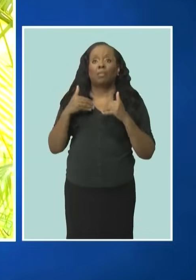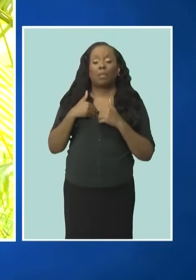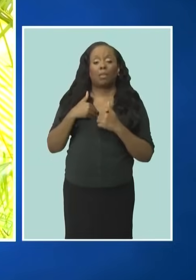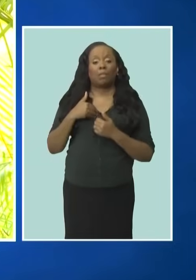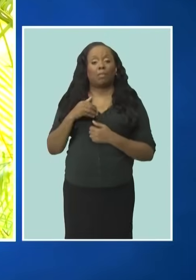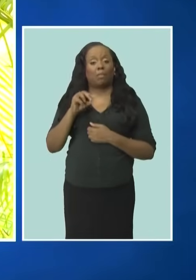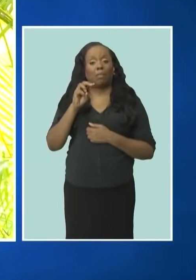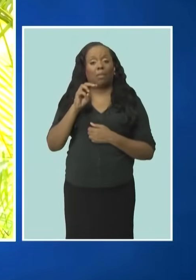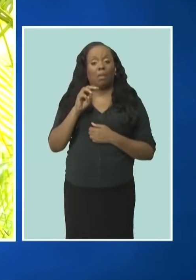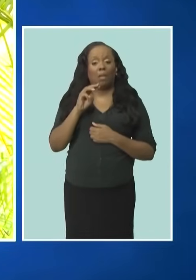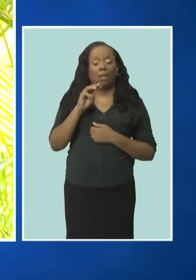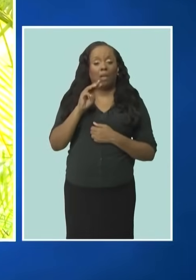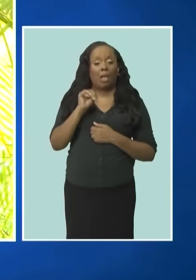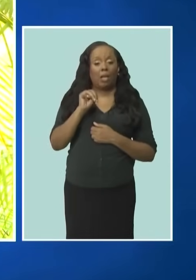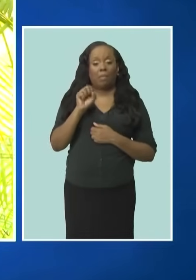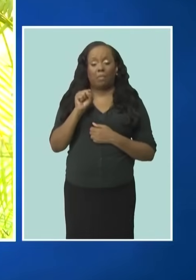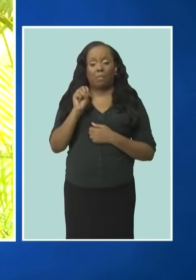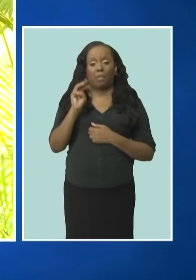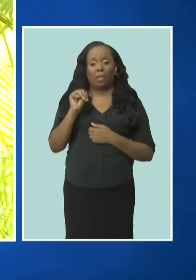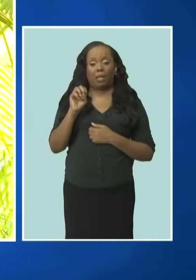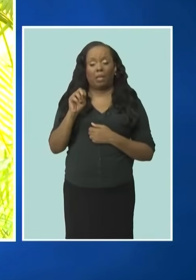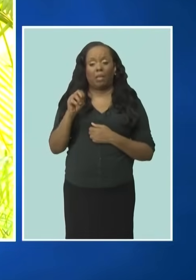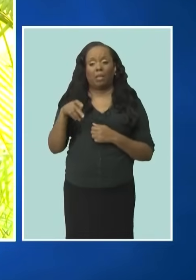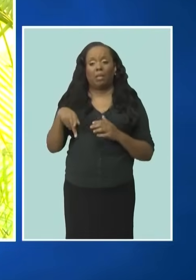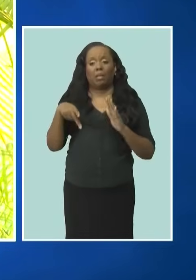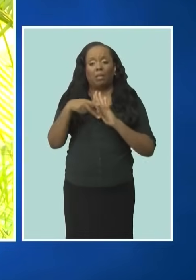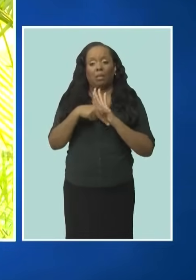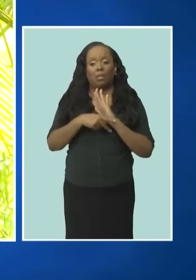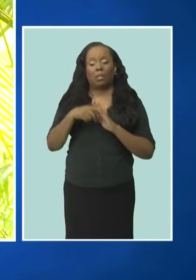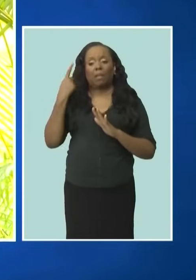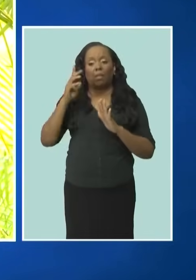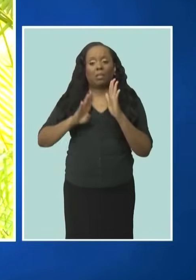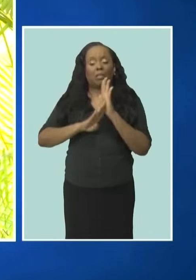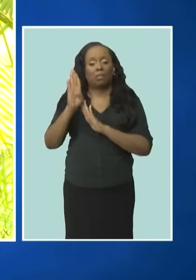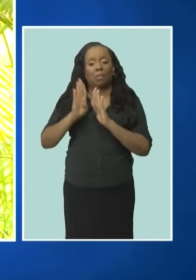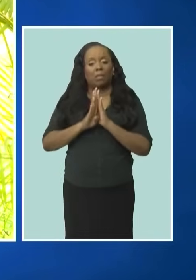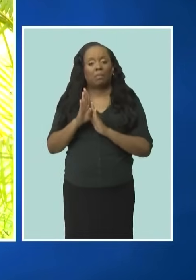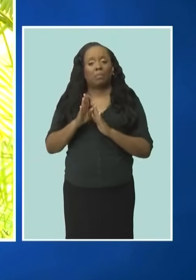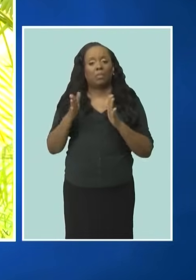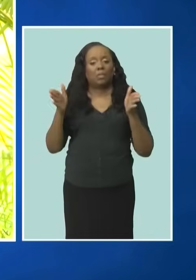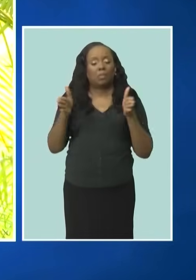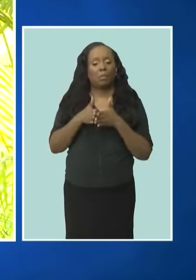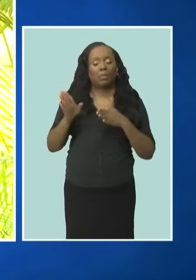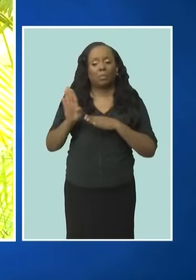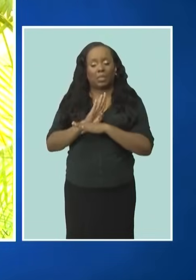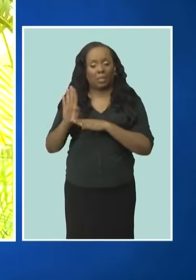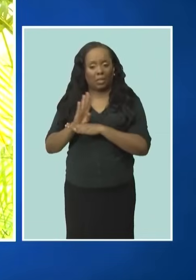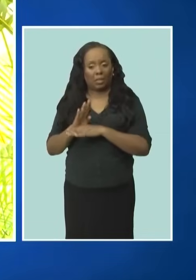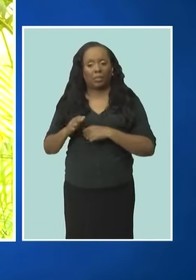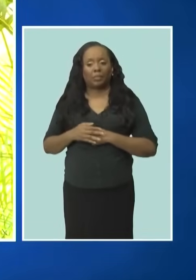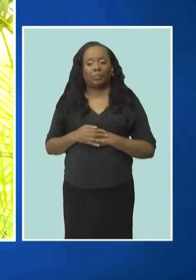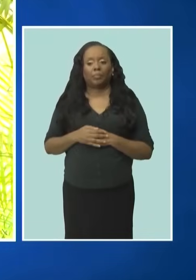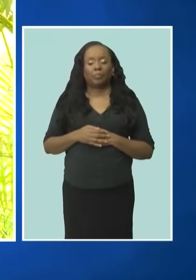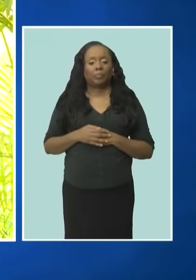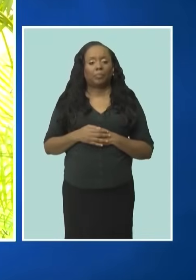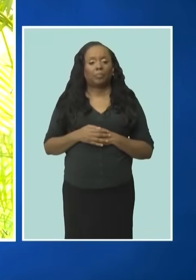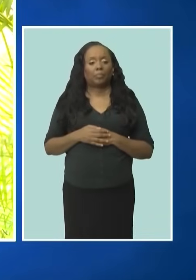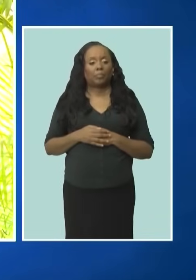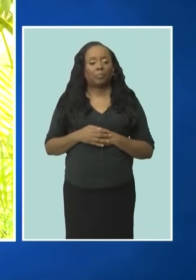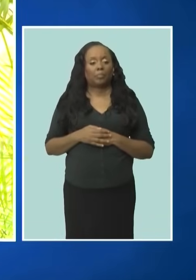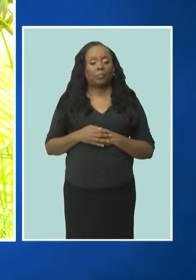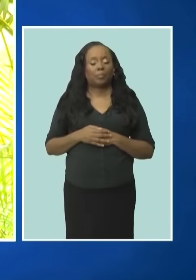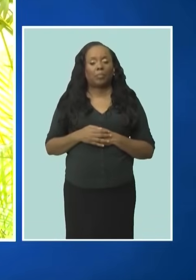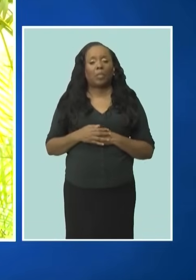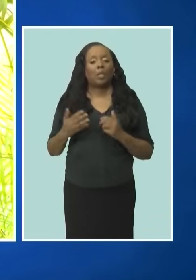strategy, an MSME policy, which is aimed at developing and supporting small businesses. It is our intention then to make sure